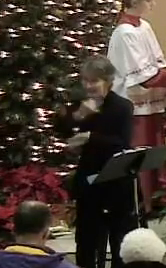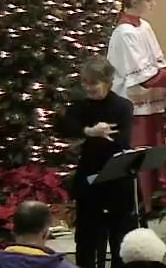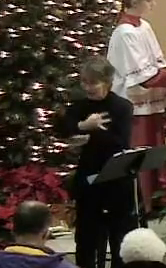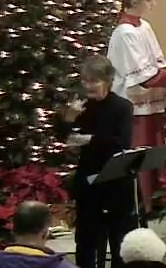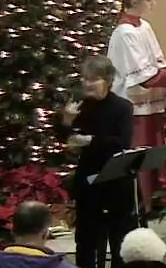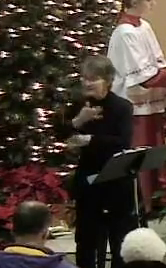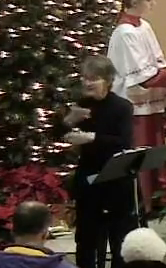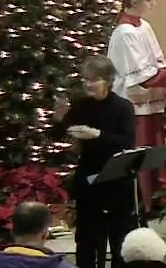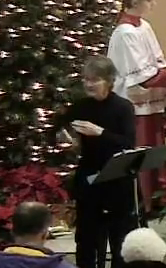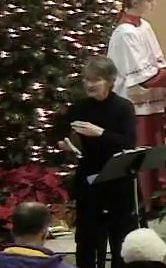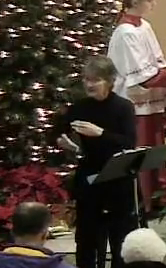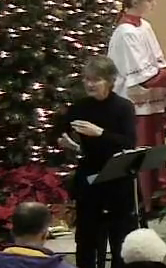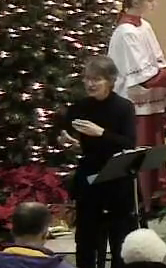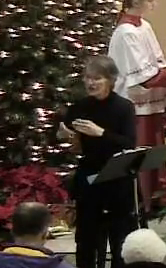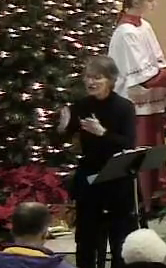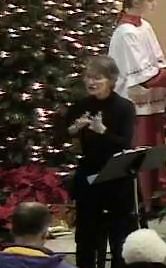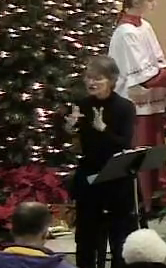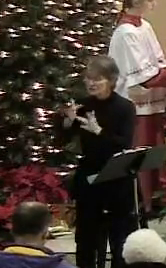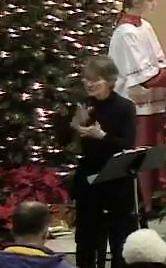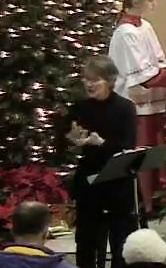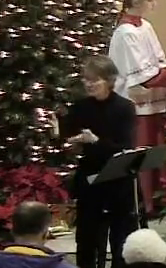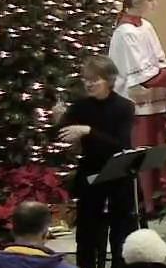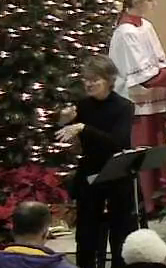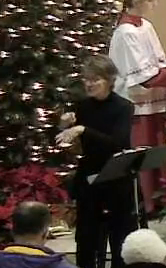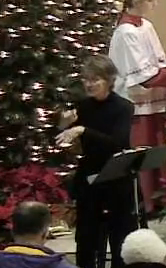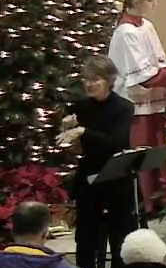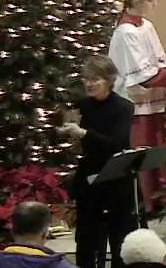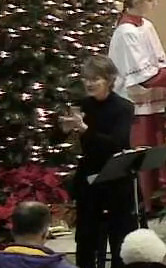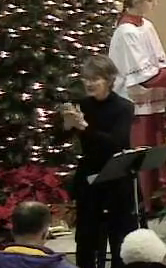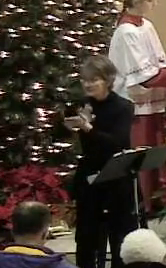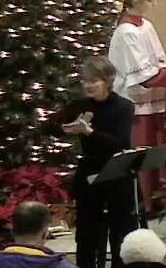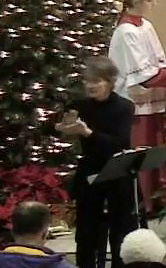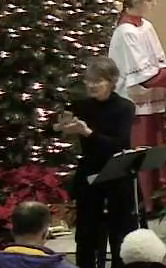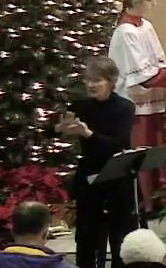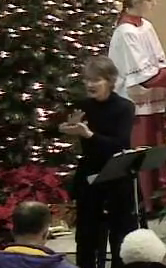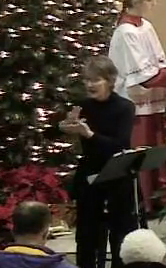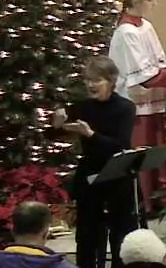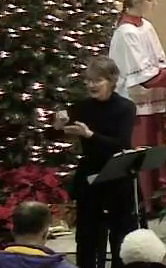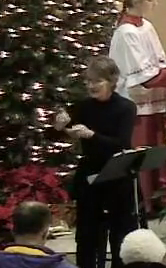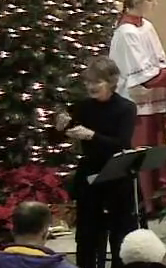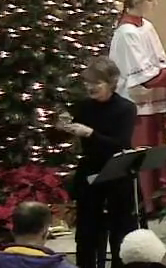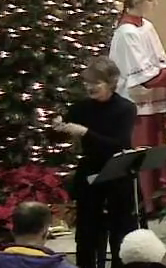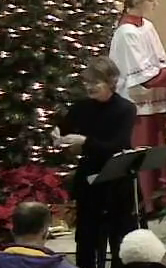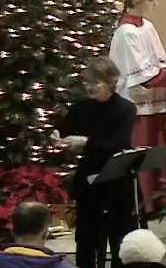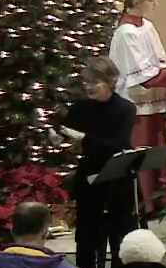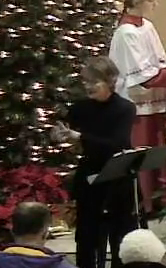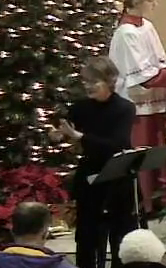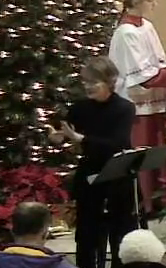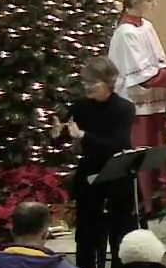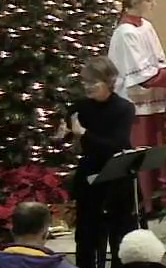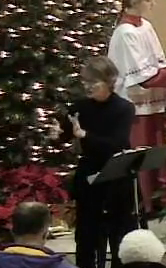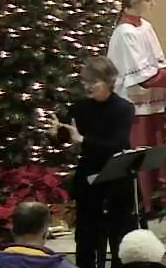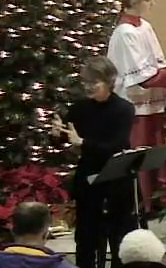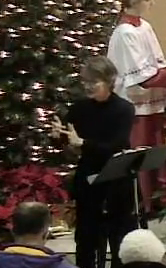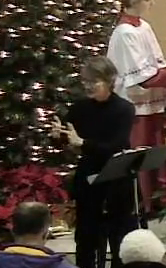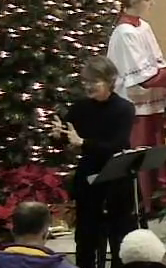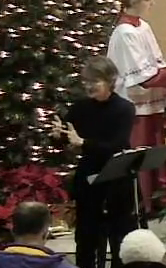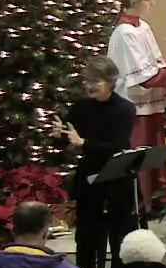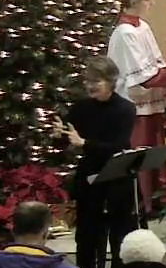circumcision, he was named Jesus, the name given him by the angel before he was conceived in the